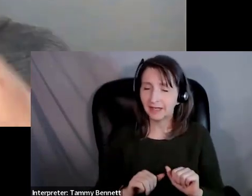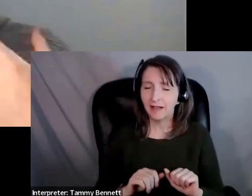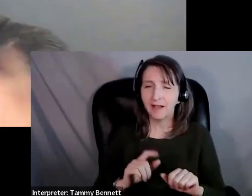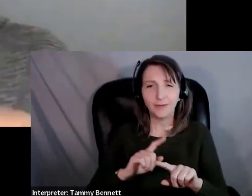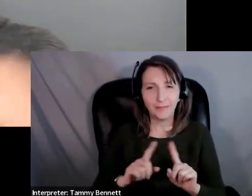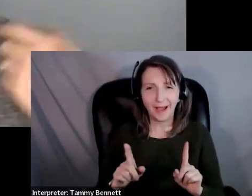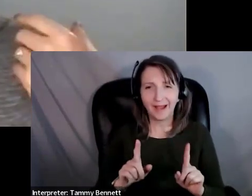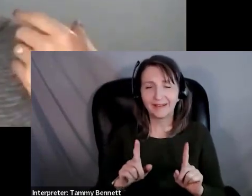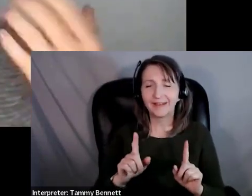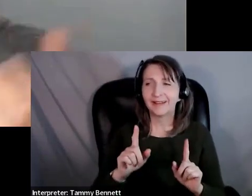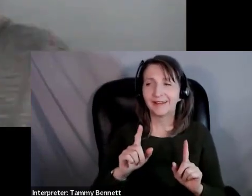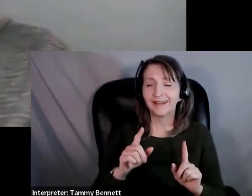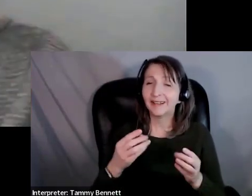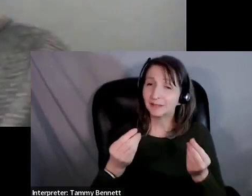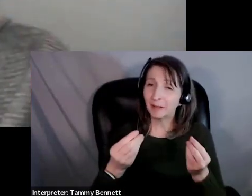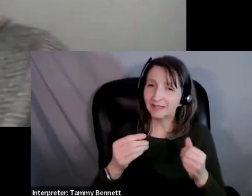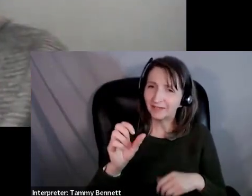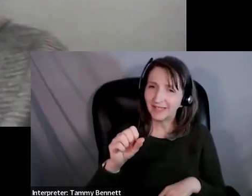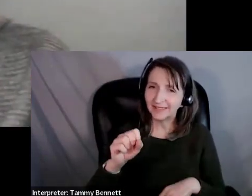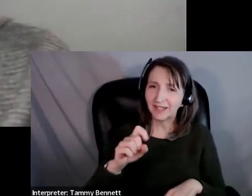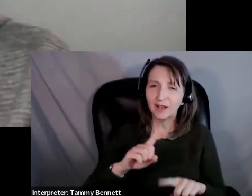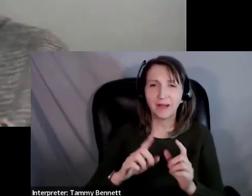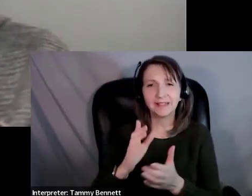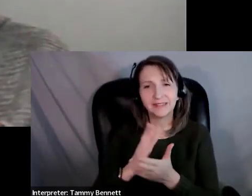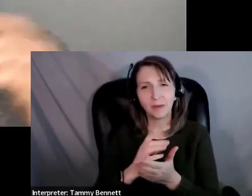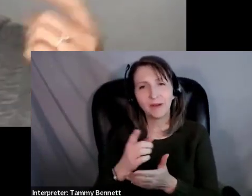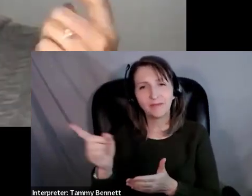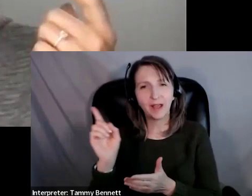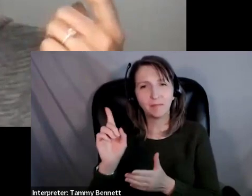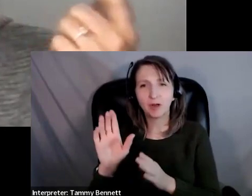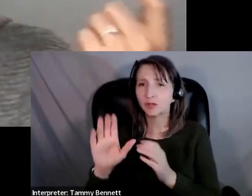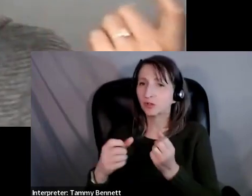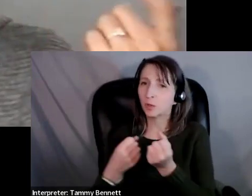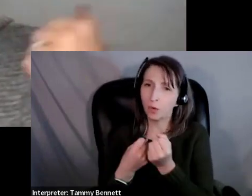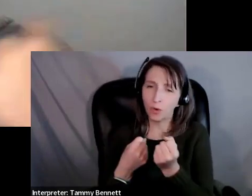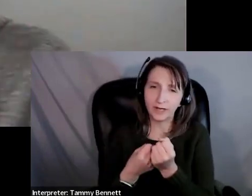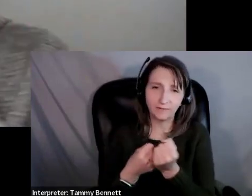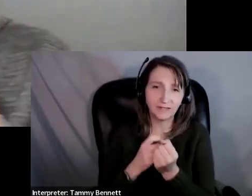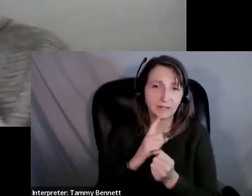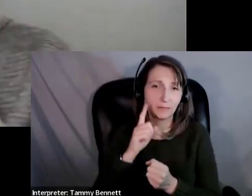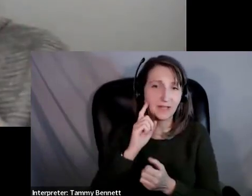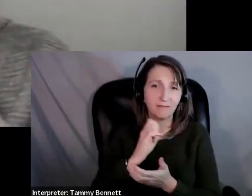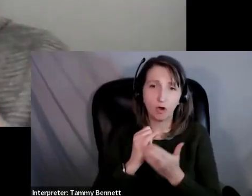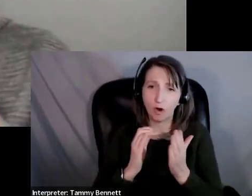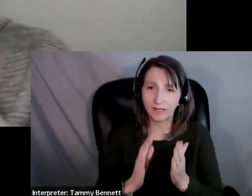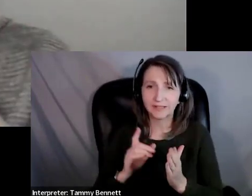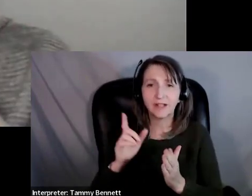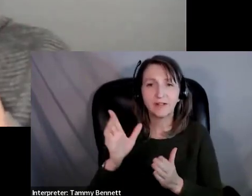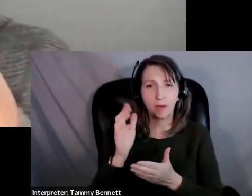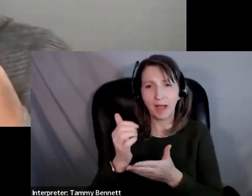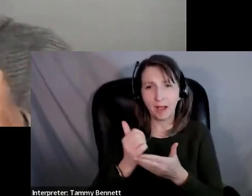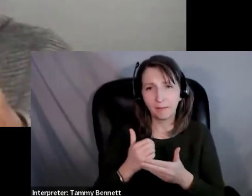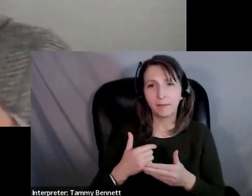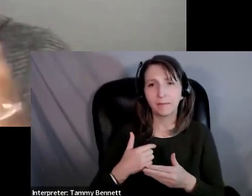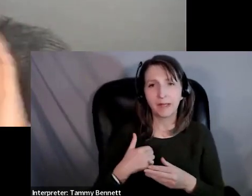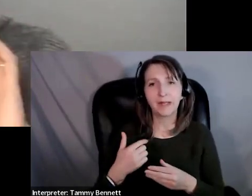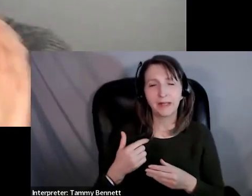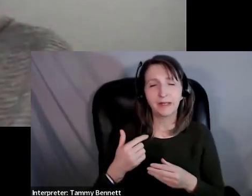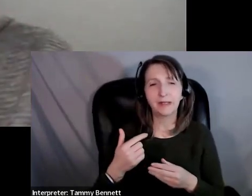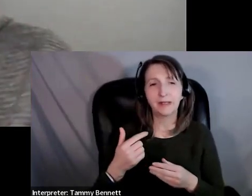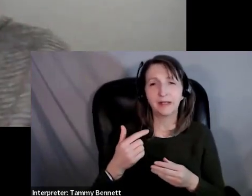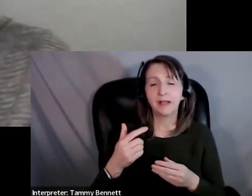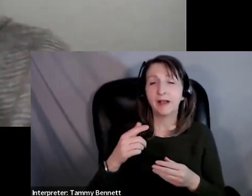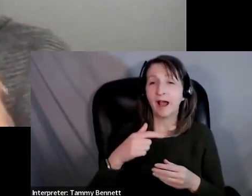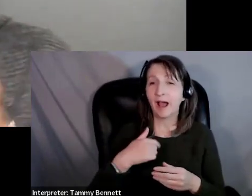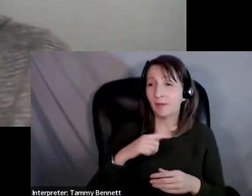very supportive and great and will kind of bundle things for me. So like, I'll give them like, here are 10 different, you know, I, things I want you to